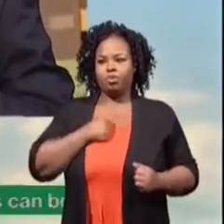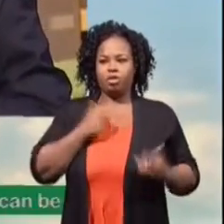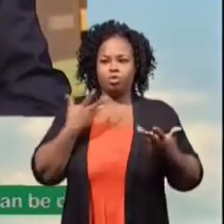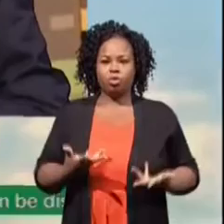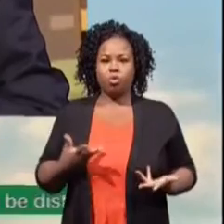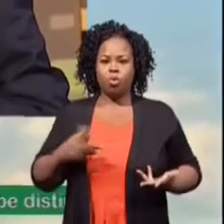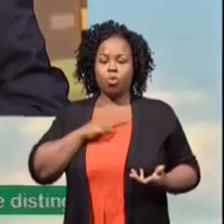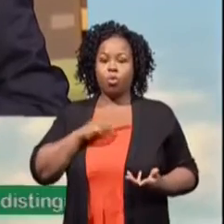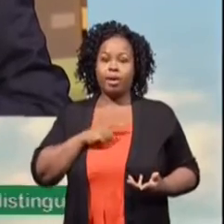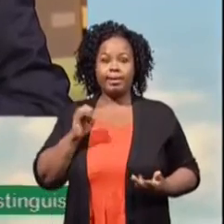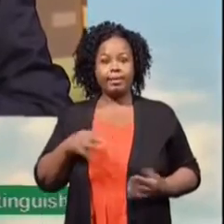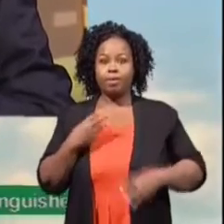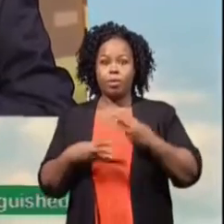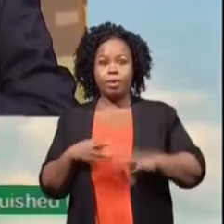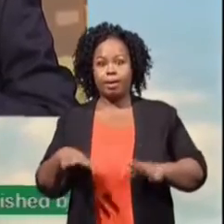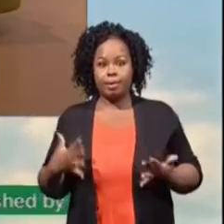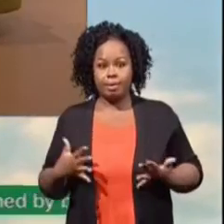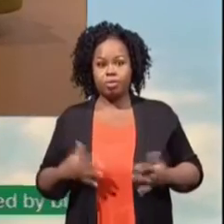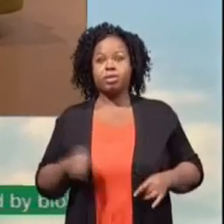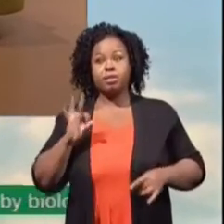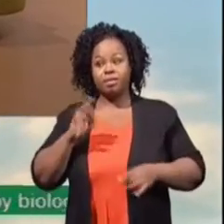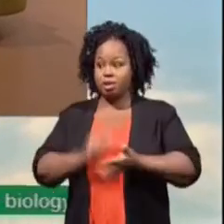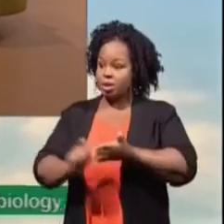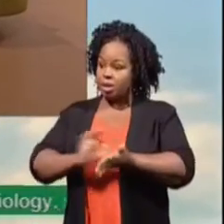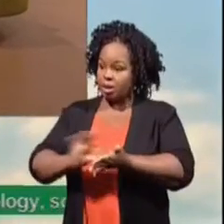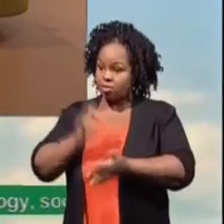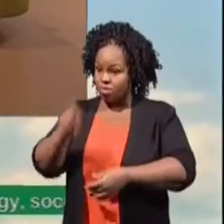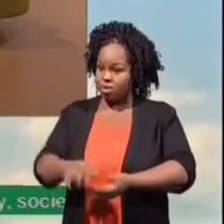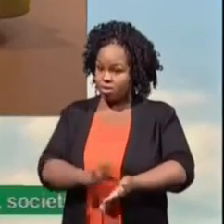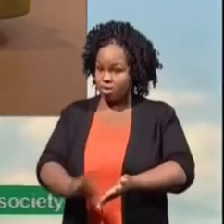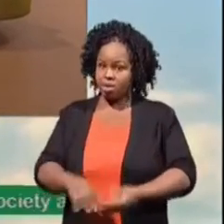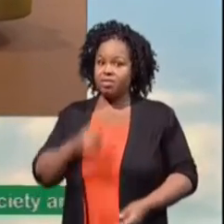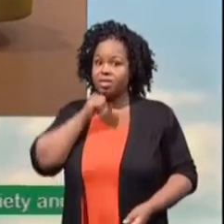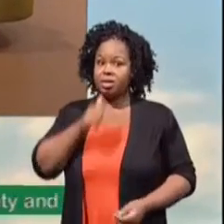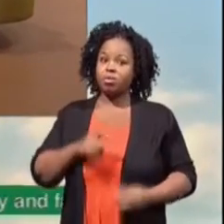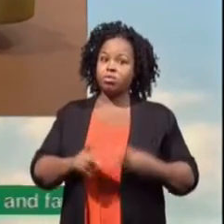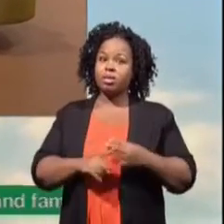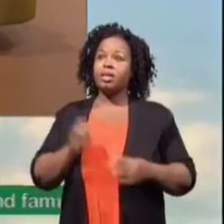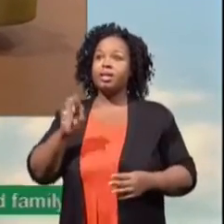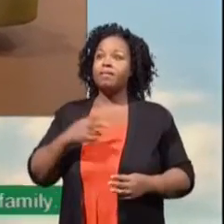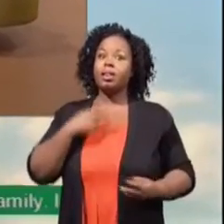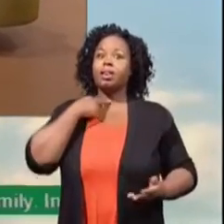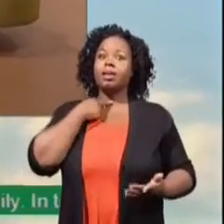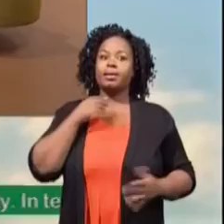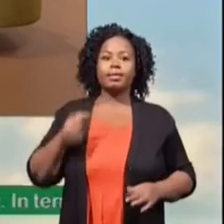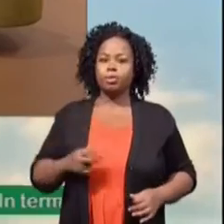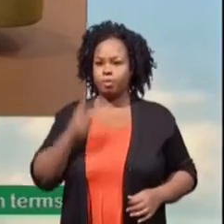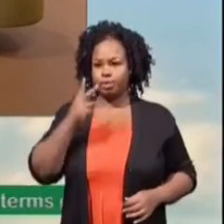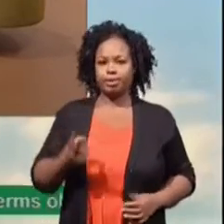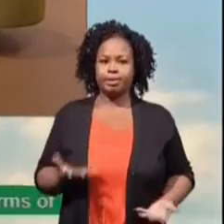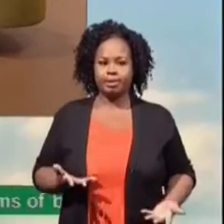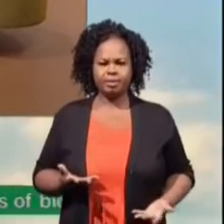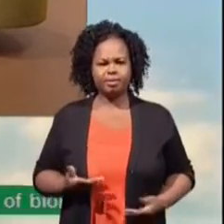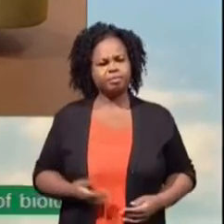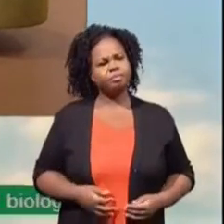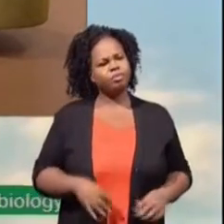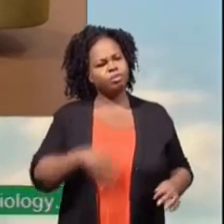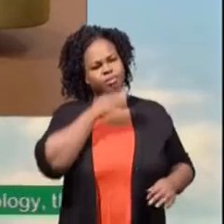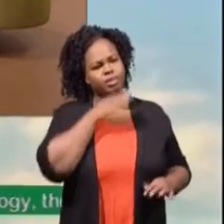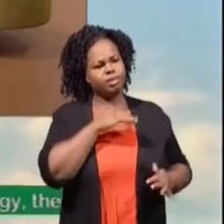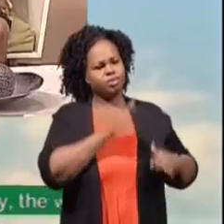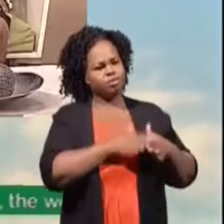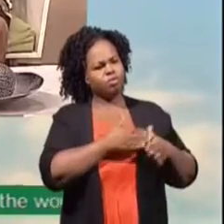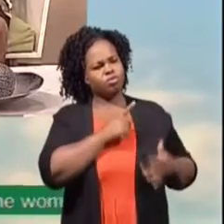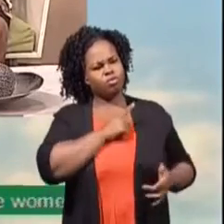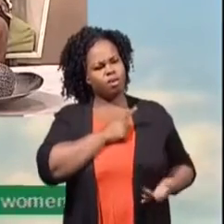there are consequences ha ba ri kulumaka tsantsa kulumaka ha ba ri ya first the man ha sai o tla bona but is it because ha ri